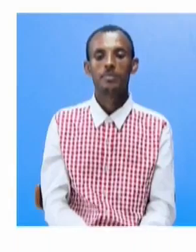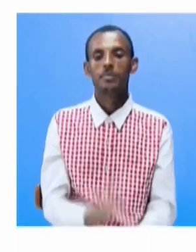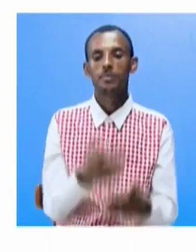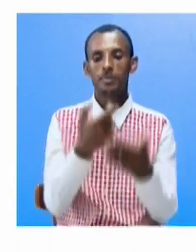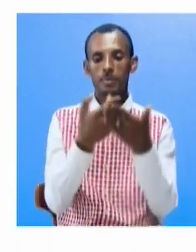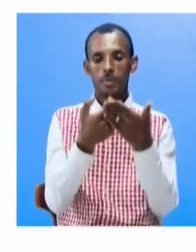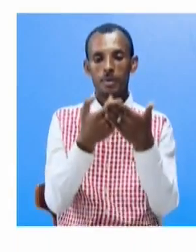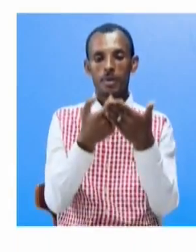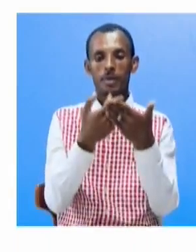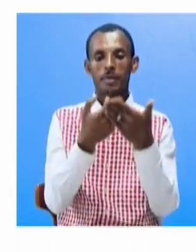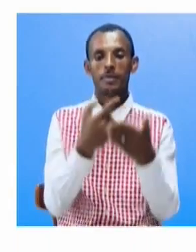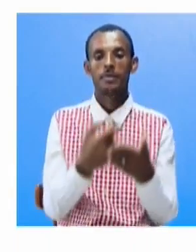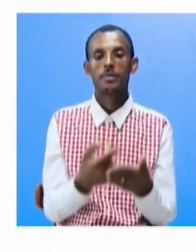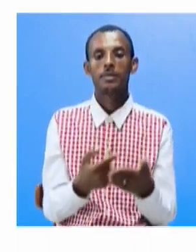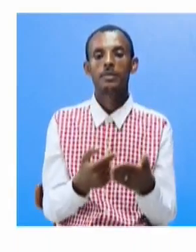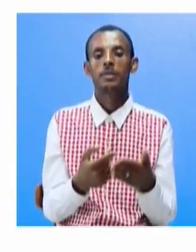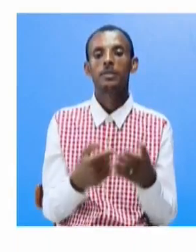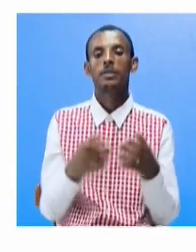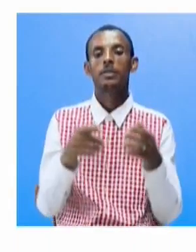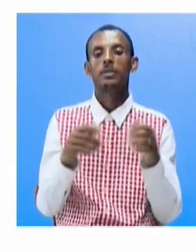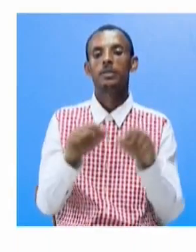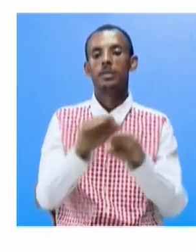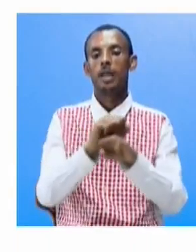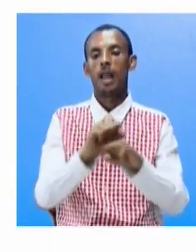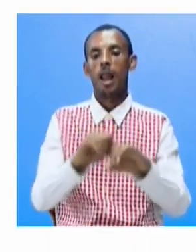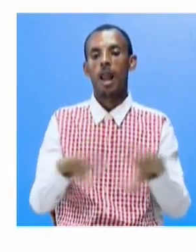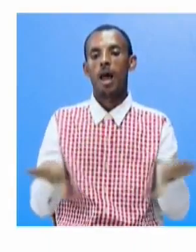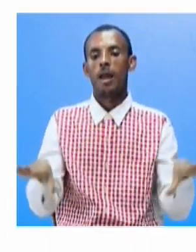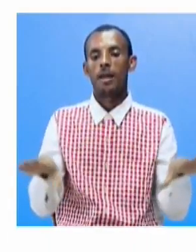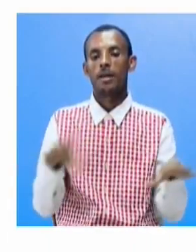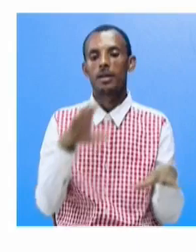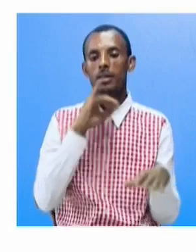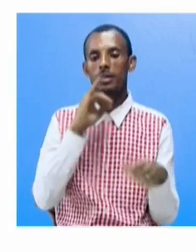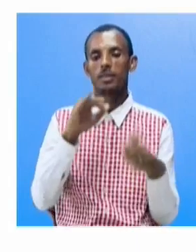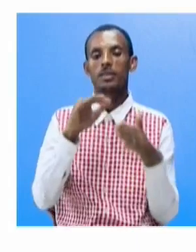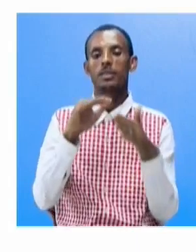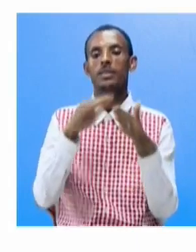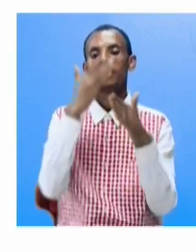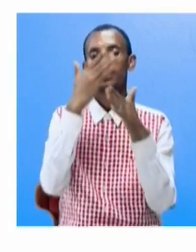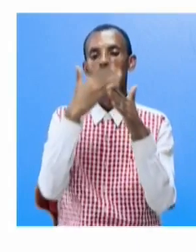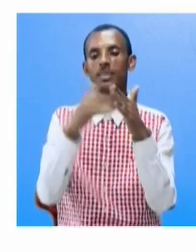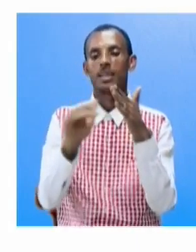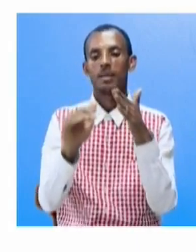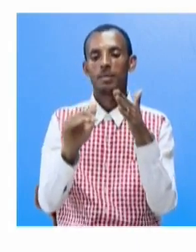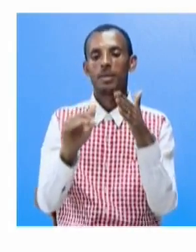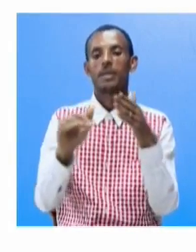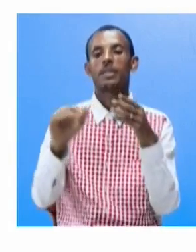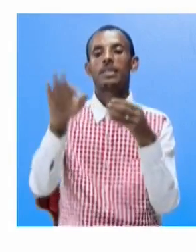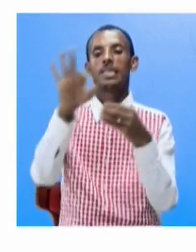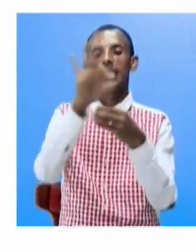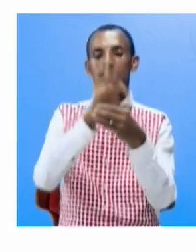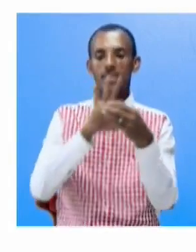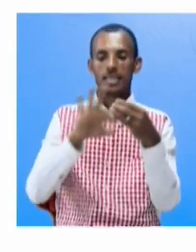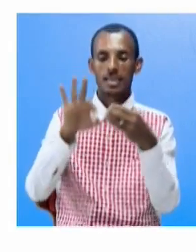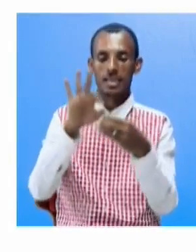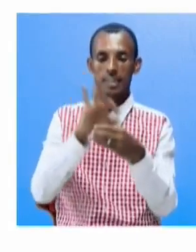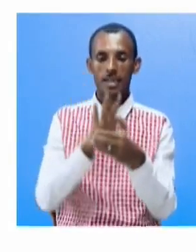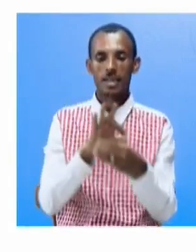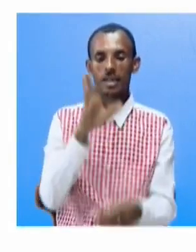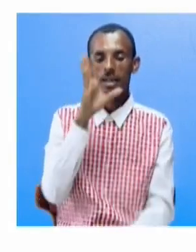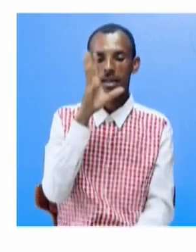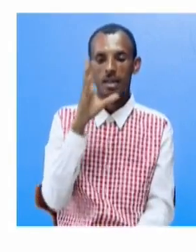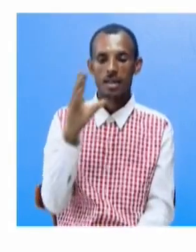Here, the piece of land has a semicircular shape like this,